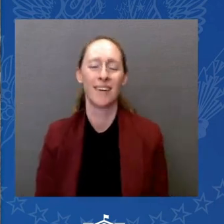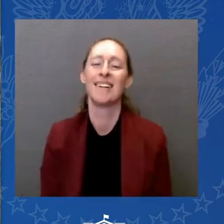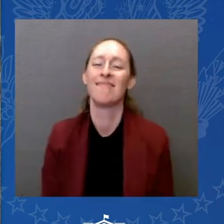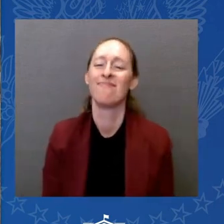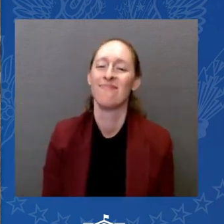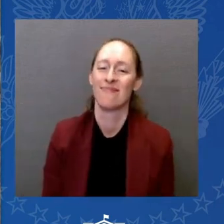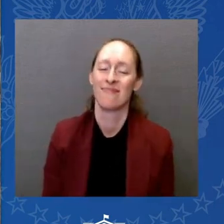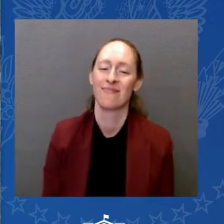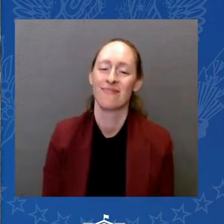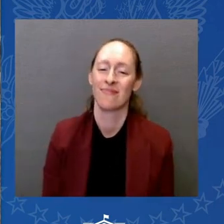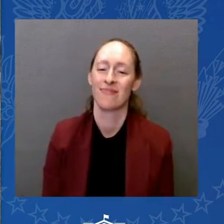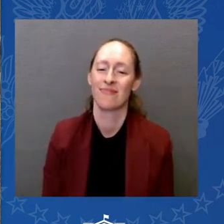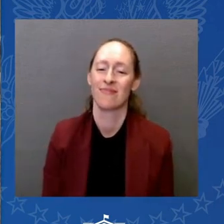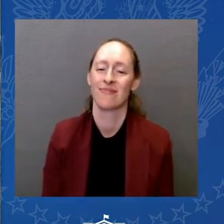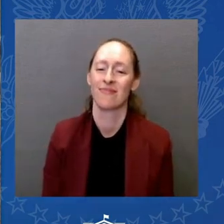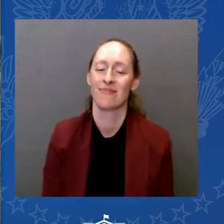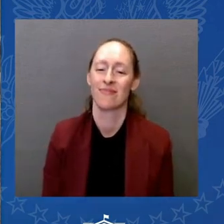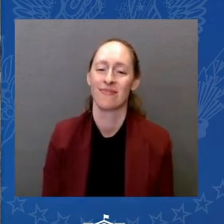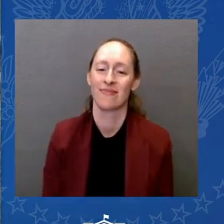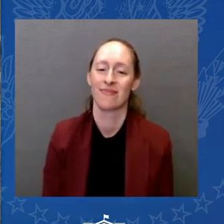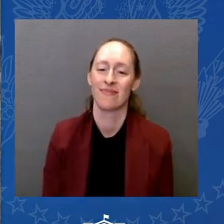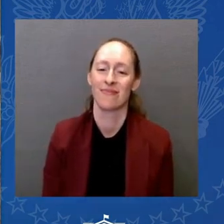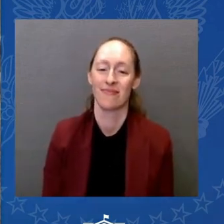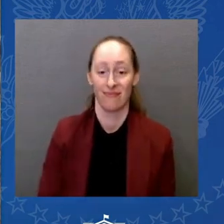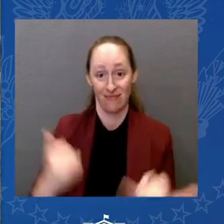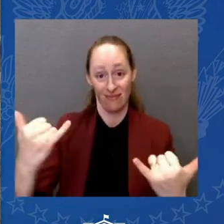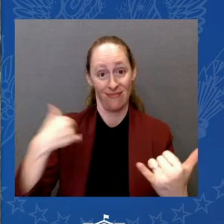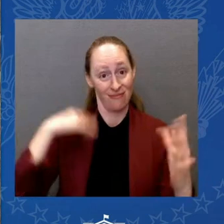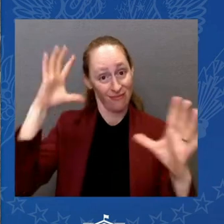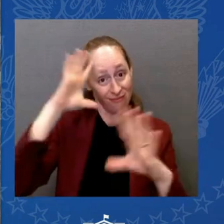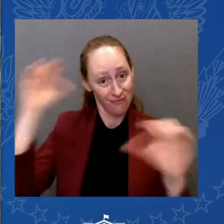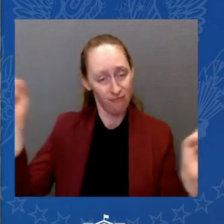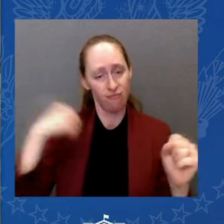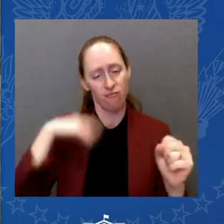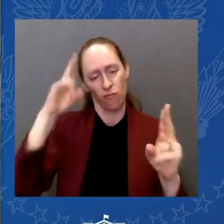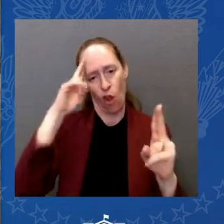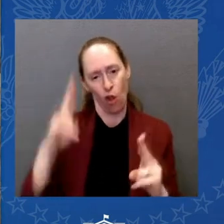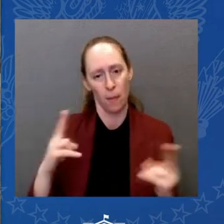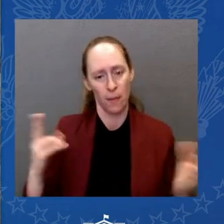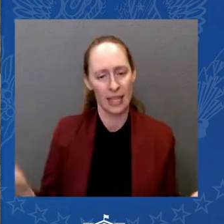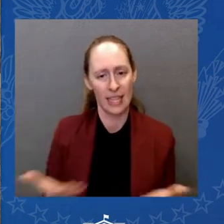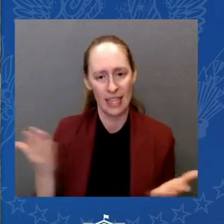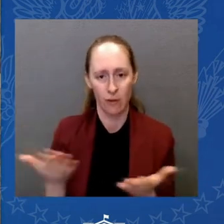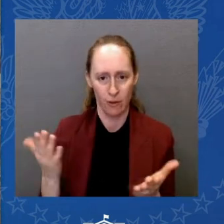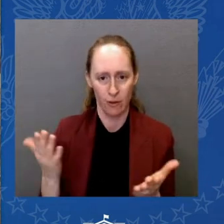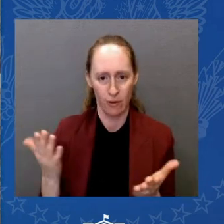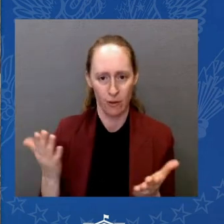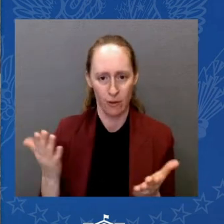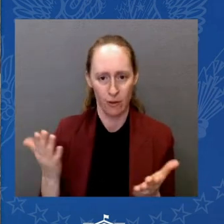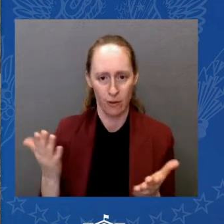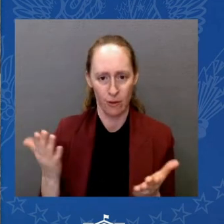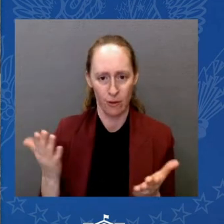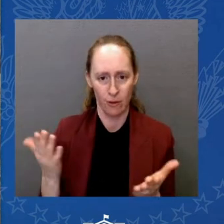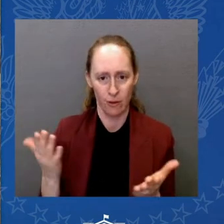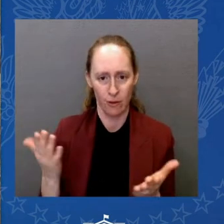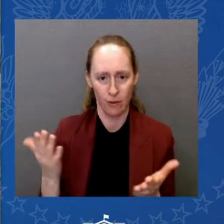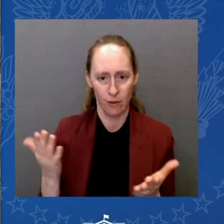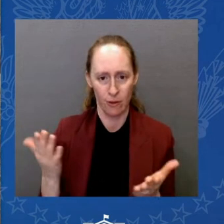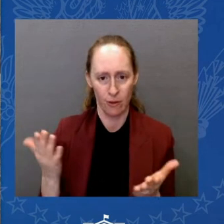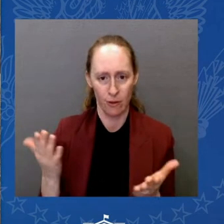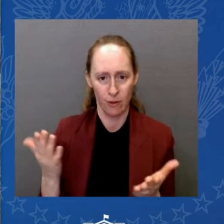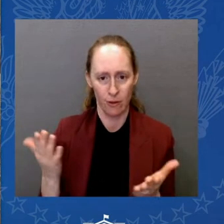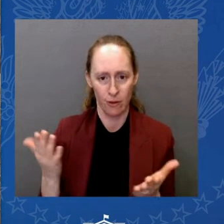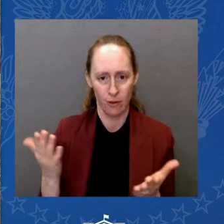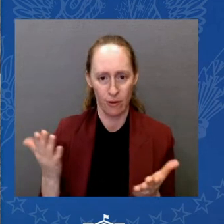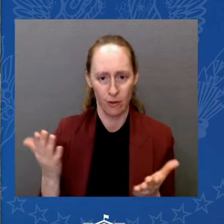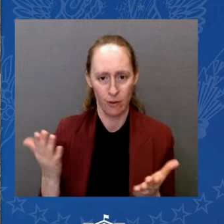about what he's going to do. So after he designates this an antique monument, he goes on to